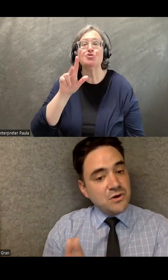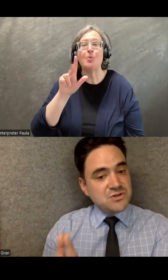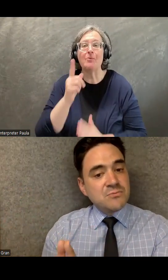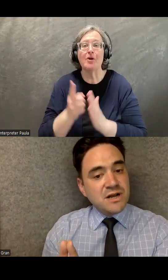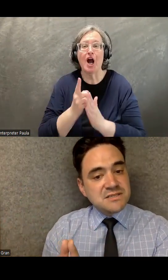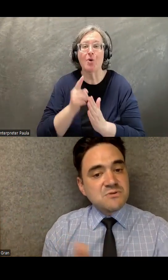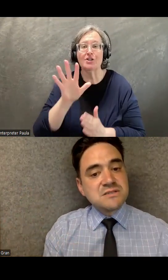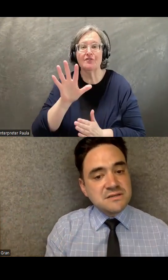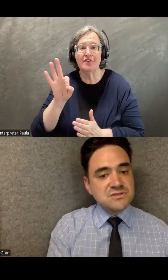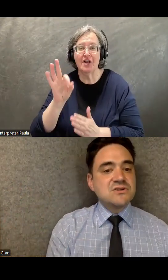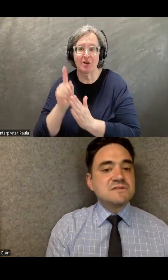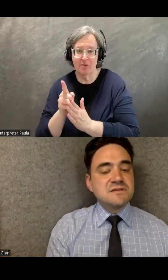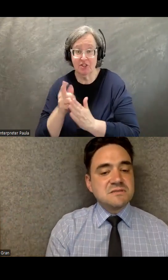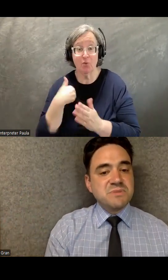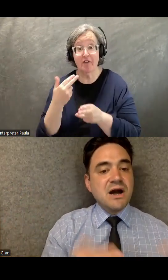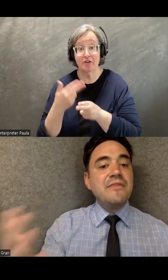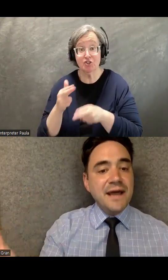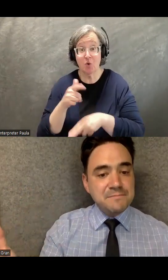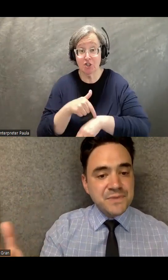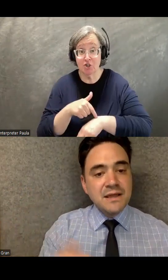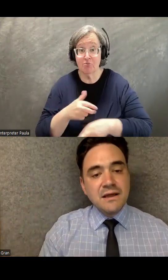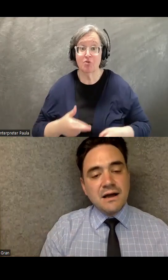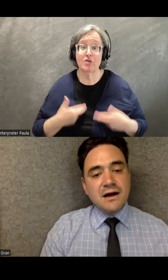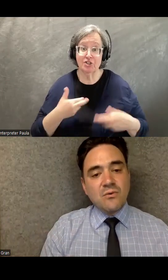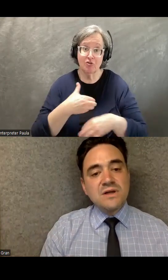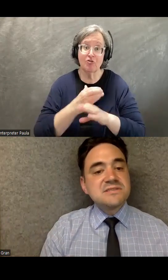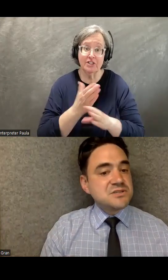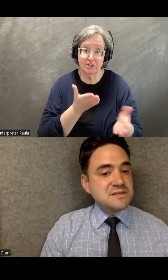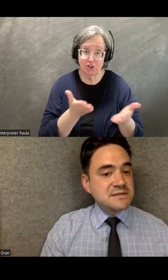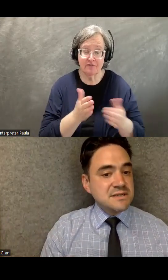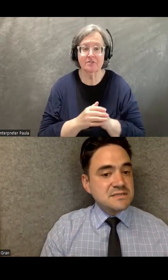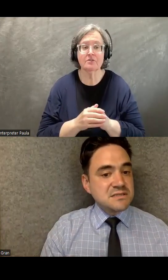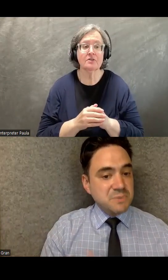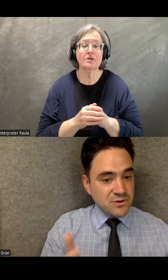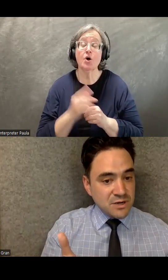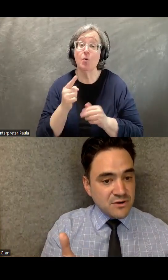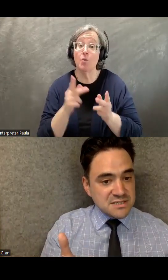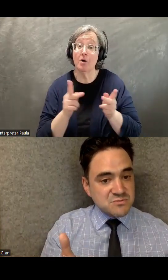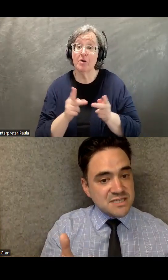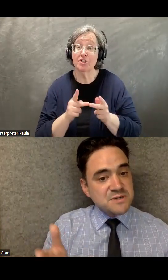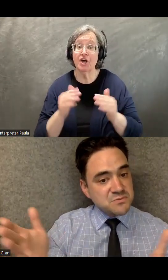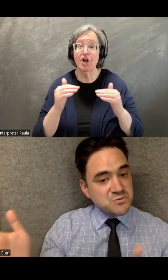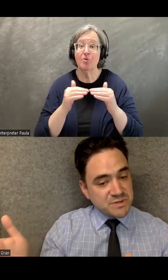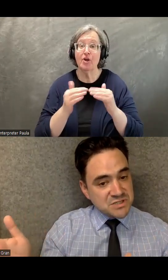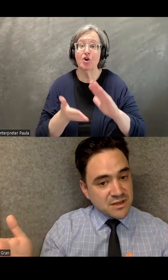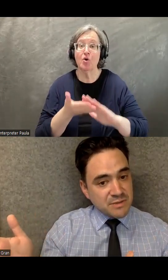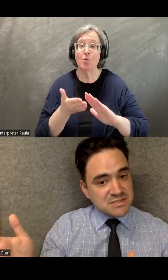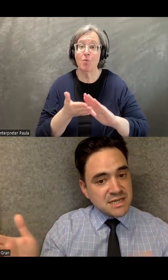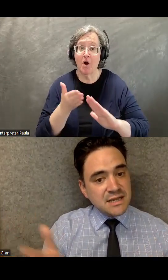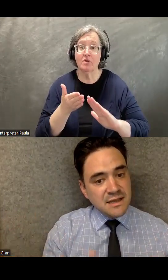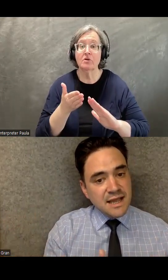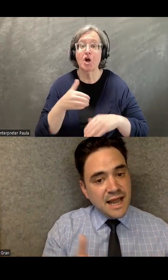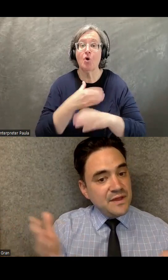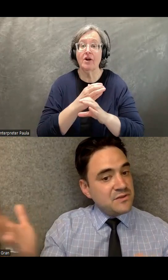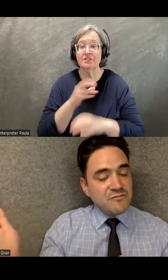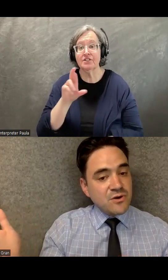are short-term crisis residential services beyond that. One such thing is the peer-run crisis respites, which we'll be talking about